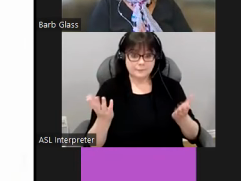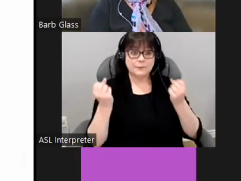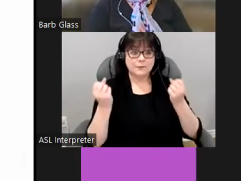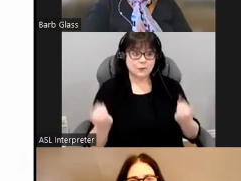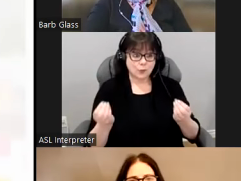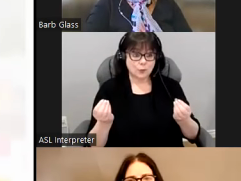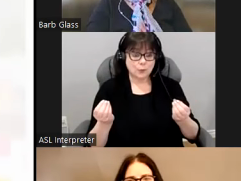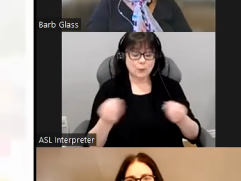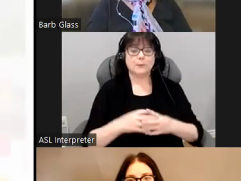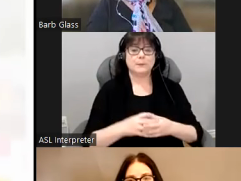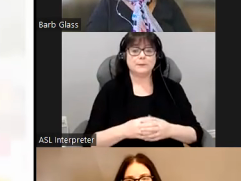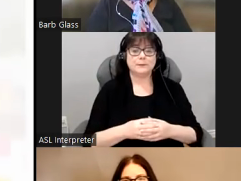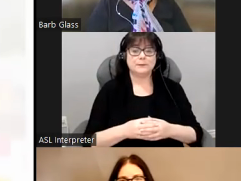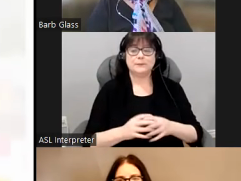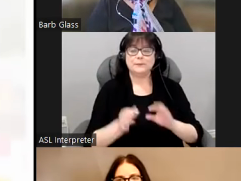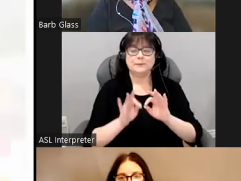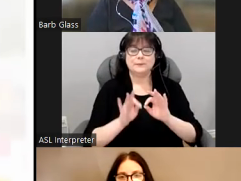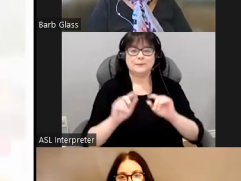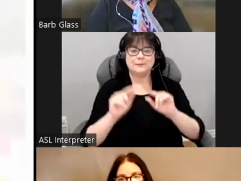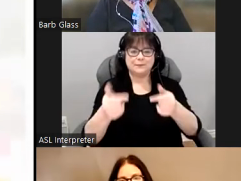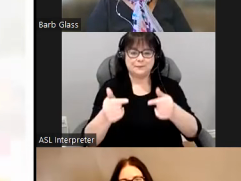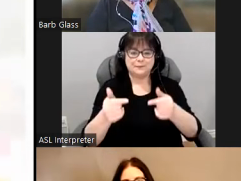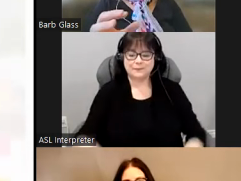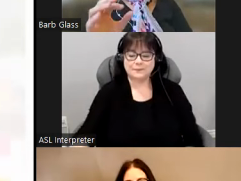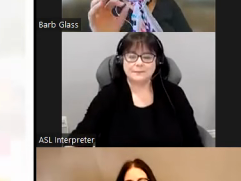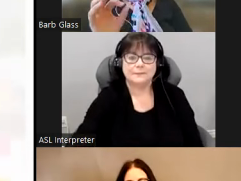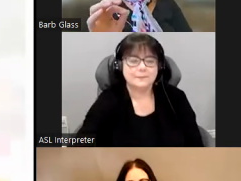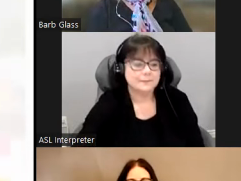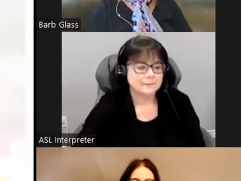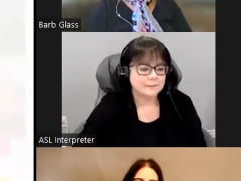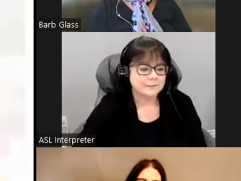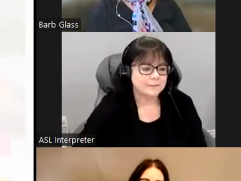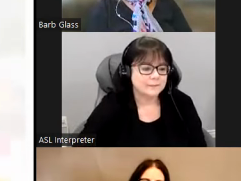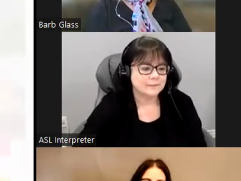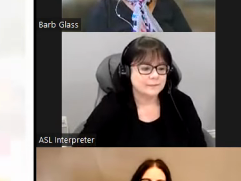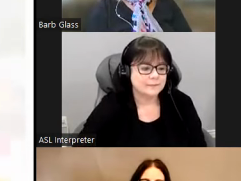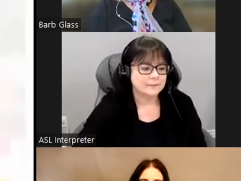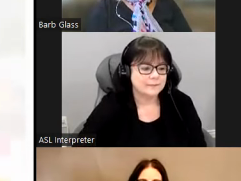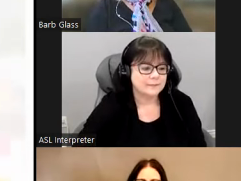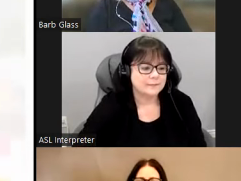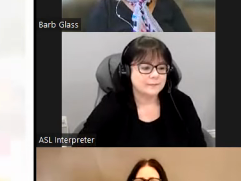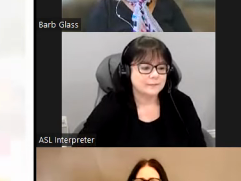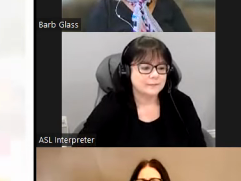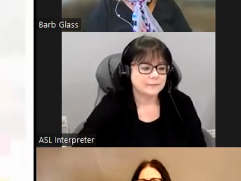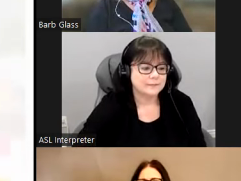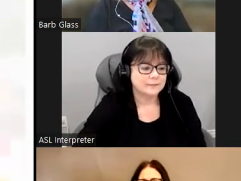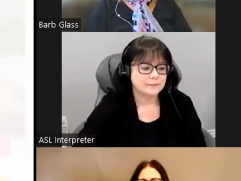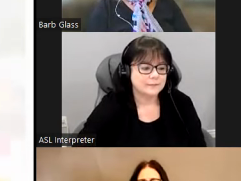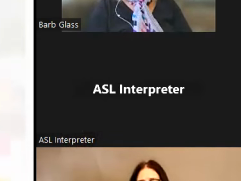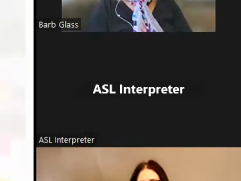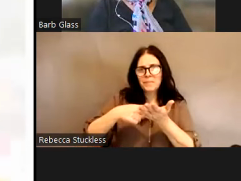oops, sorry. So just before we actually talk about the skills for success, I'd like to put in a little